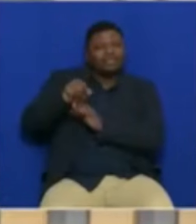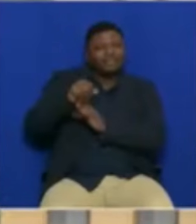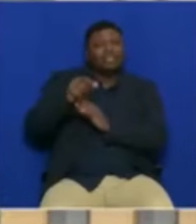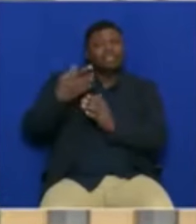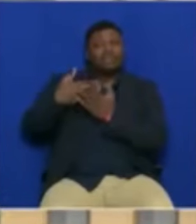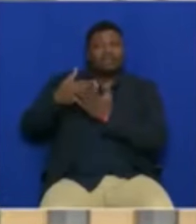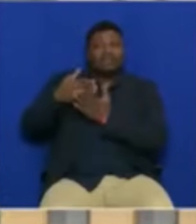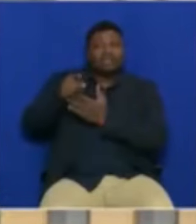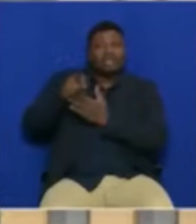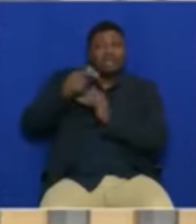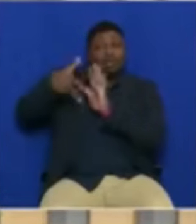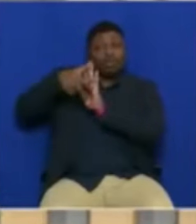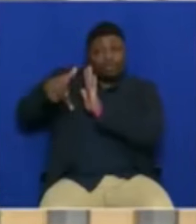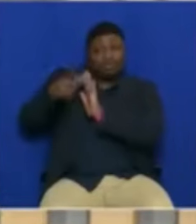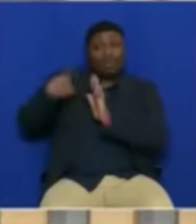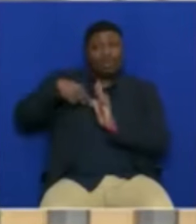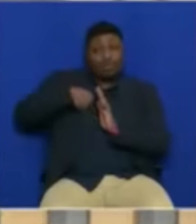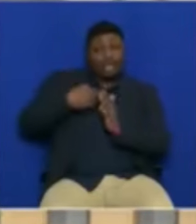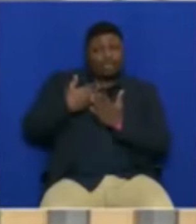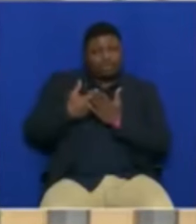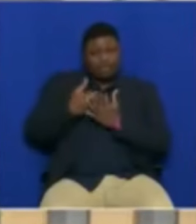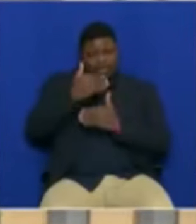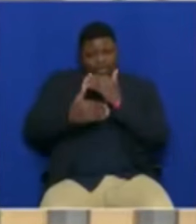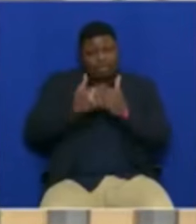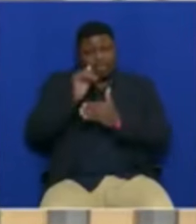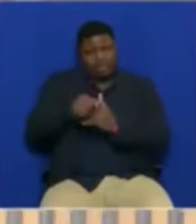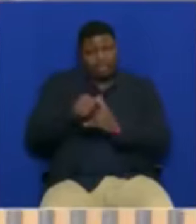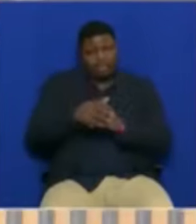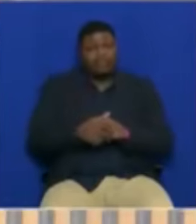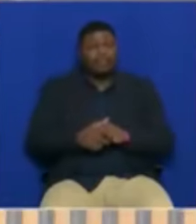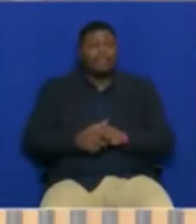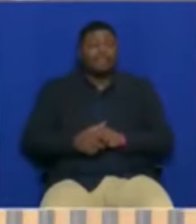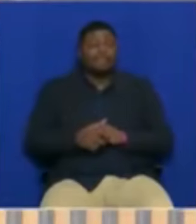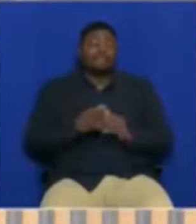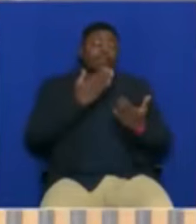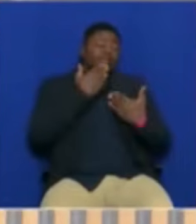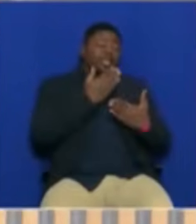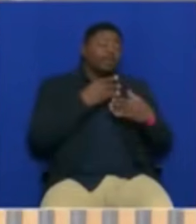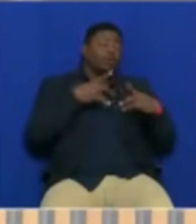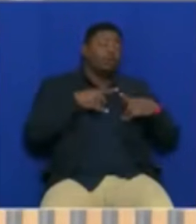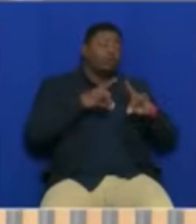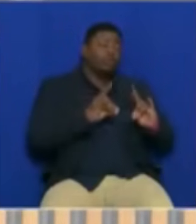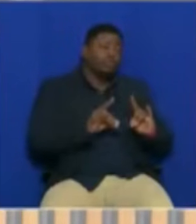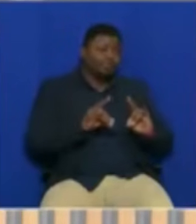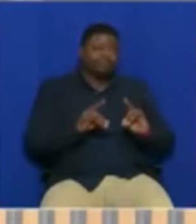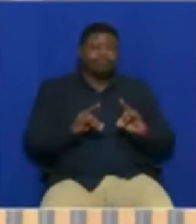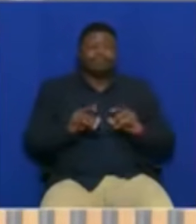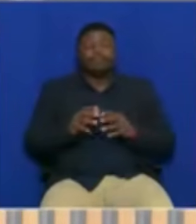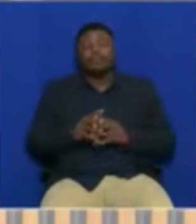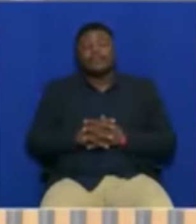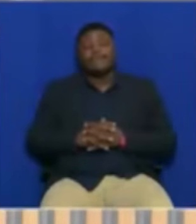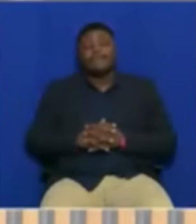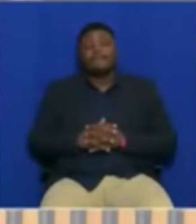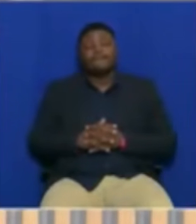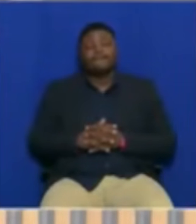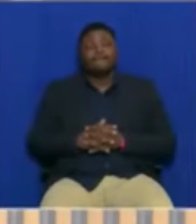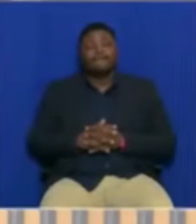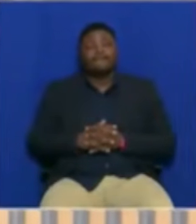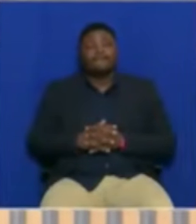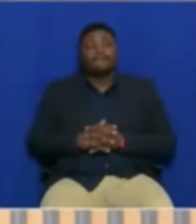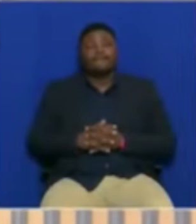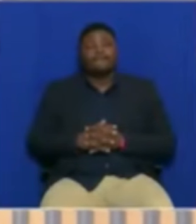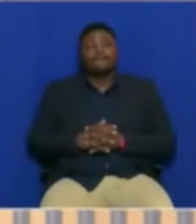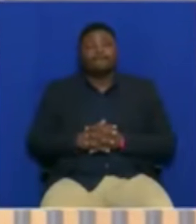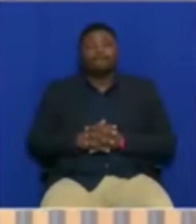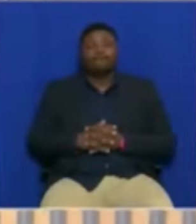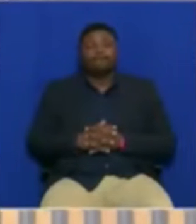Thank you, Commissioners. Thank you, Colonel. Was it only in this instance